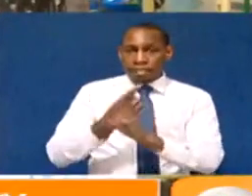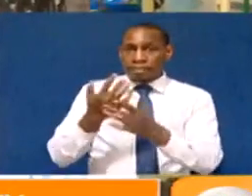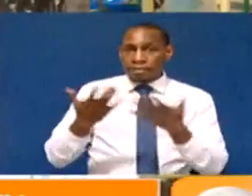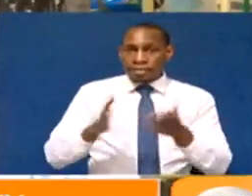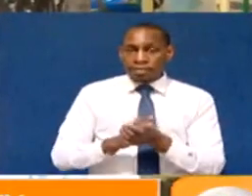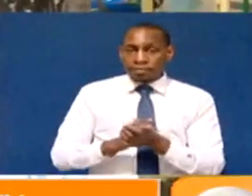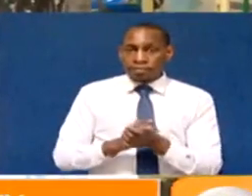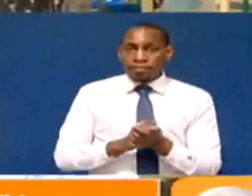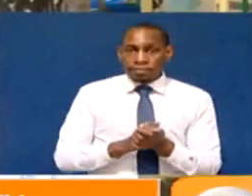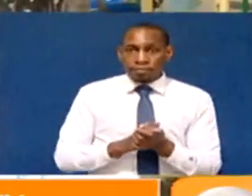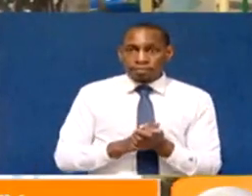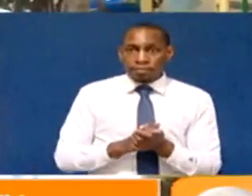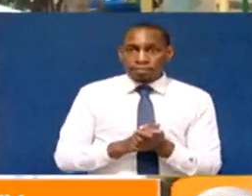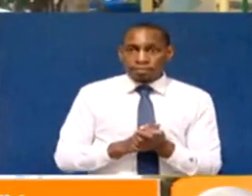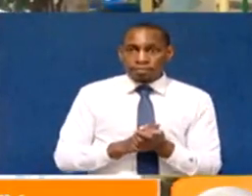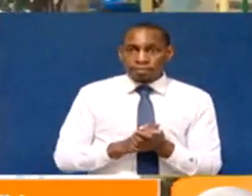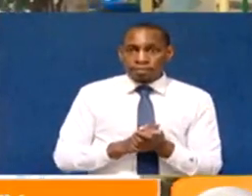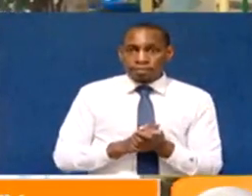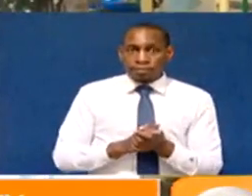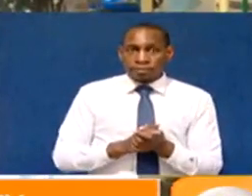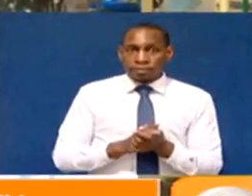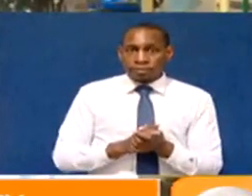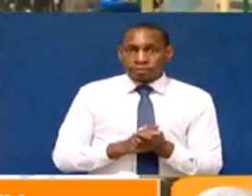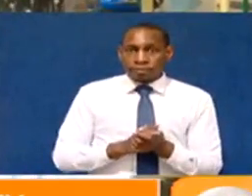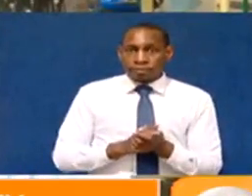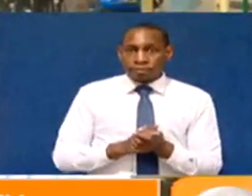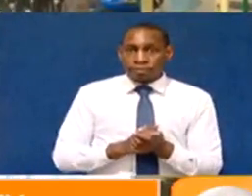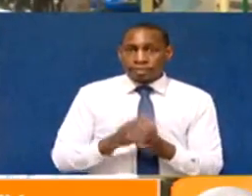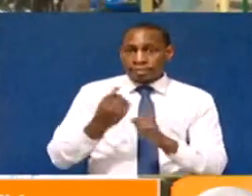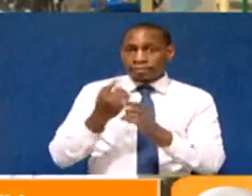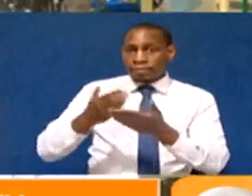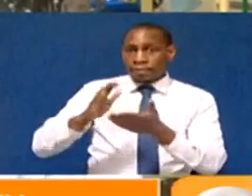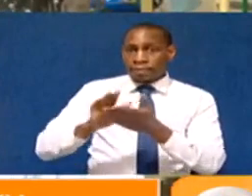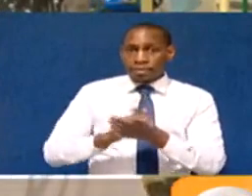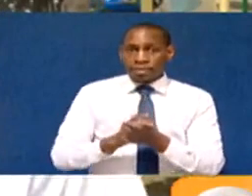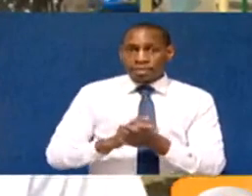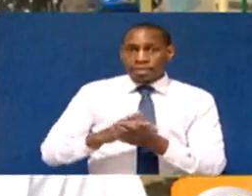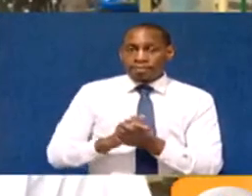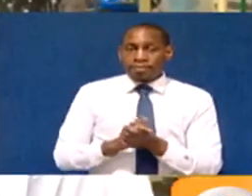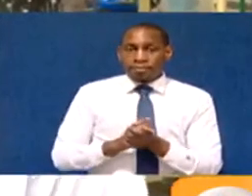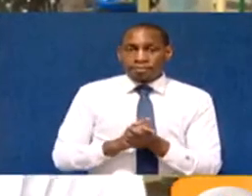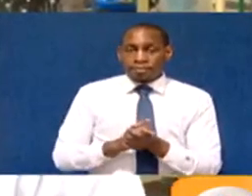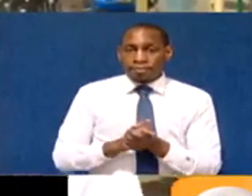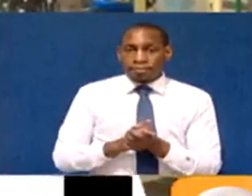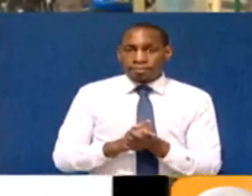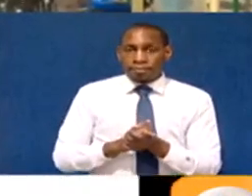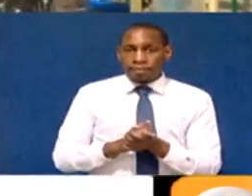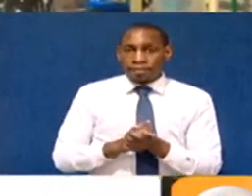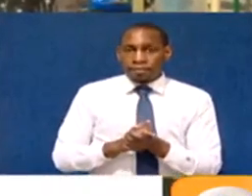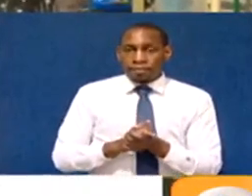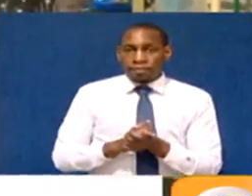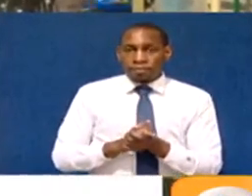the main stand, the pillion steps. The pillion steps are 2, right hand side and left hand side. The